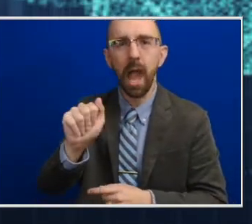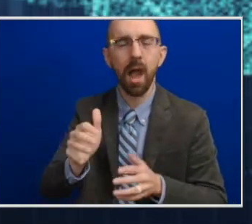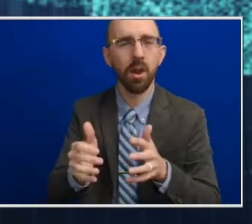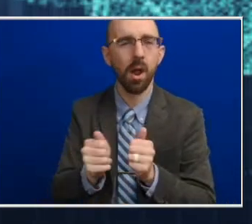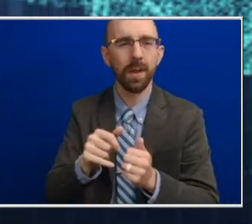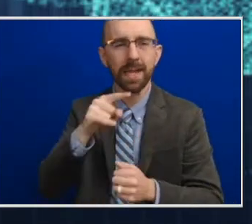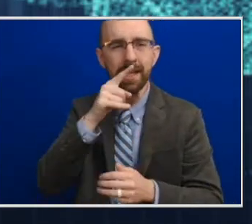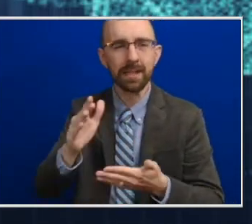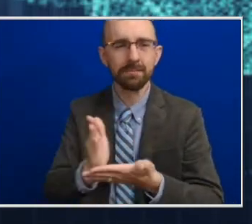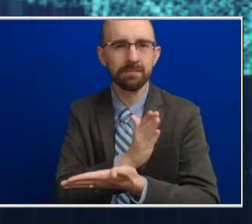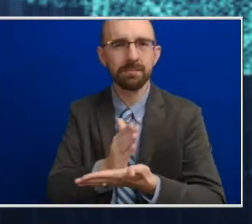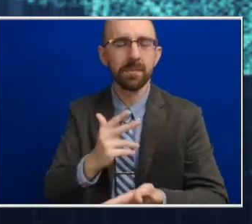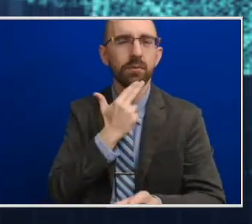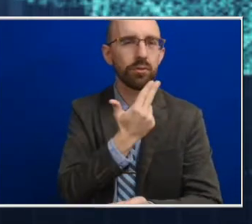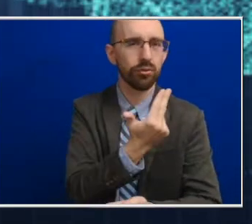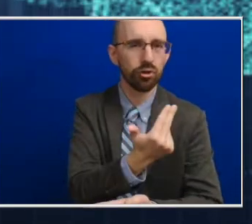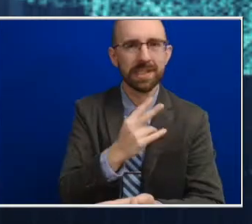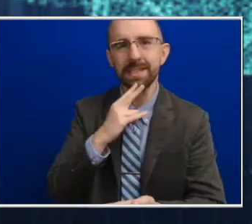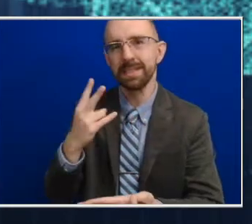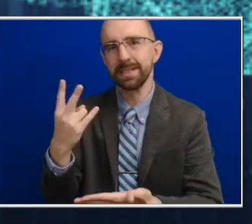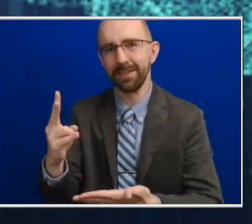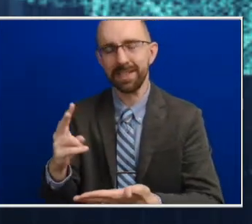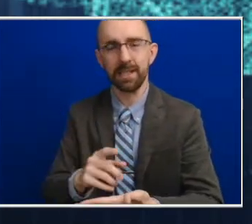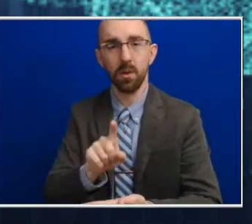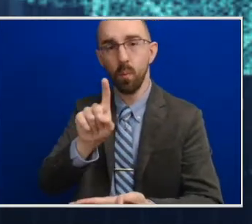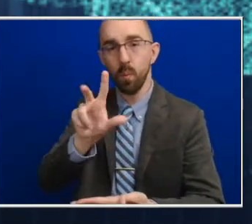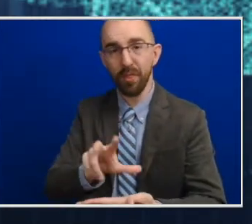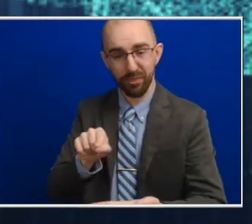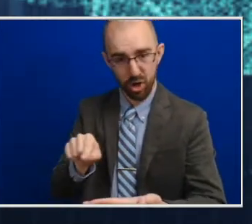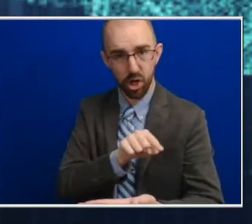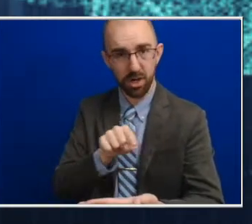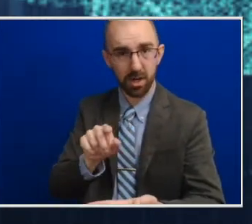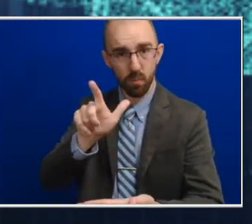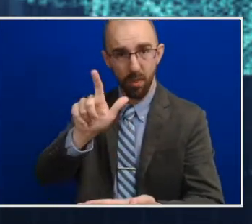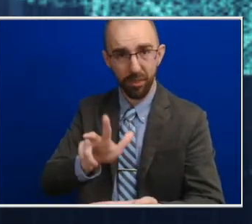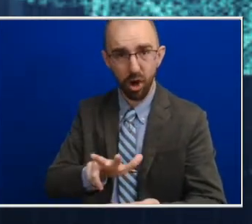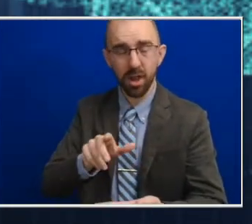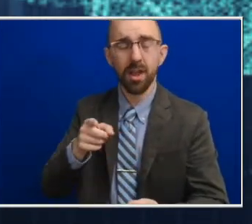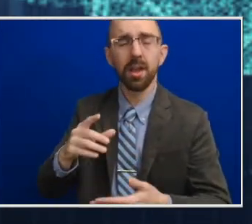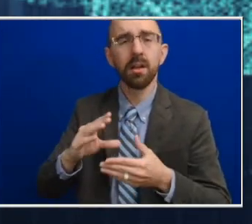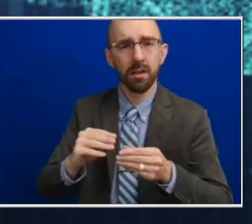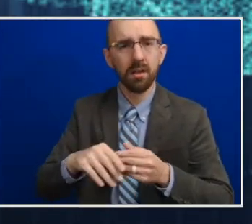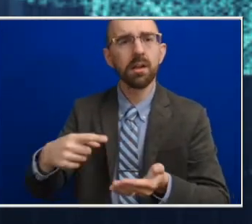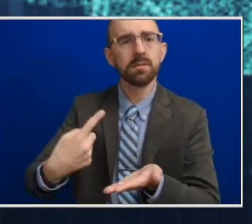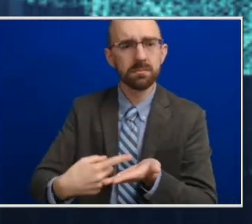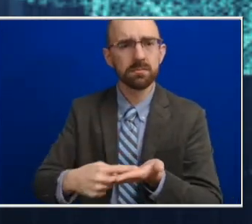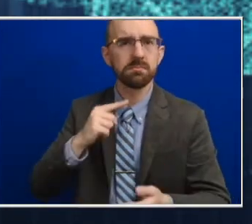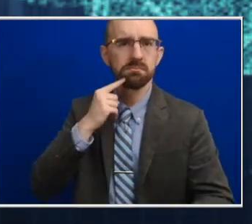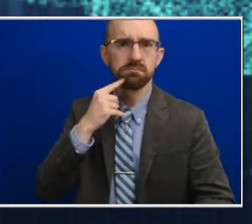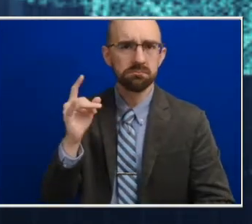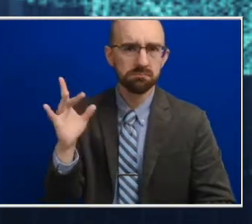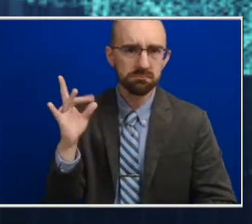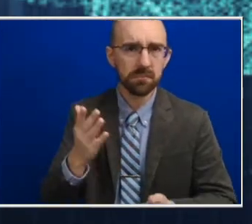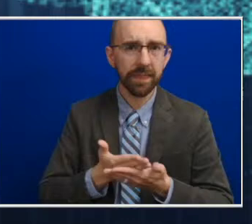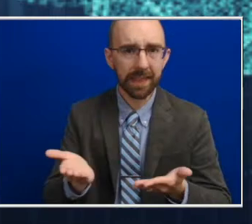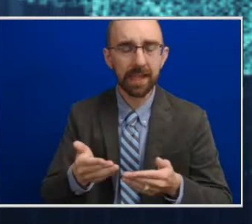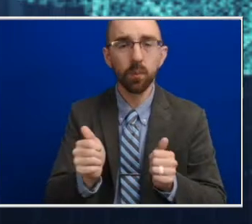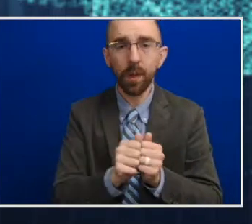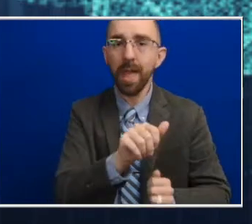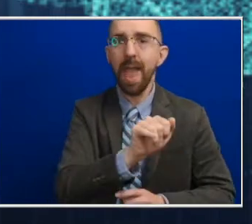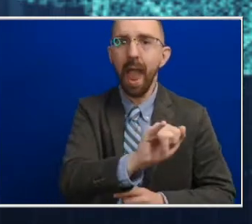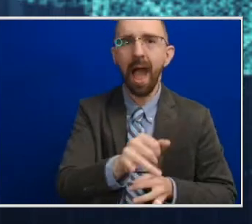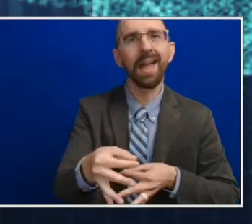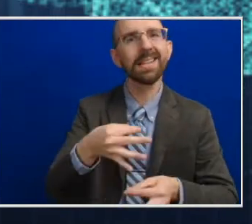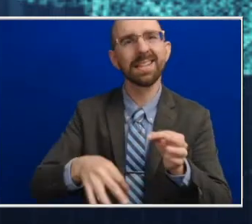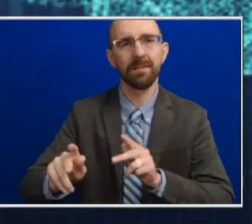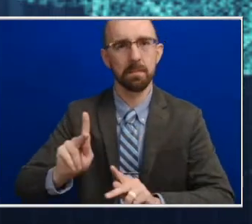of 13 and 17. A third of those teens said they've discussed serious matters with AI instead of real people. And